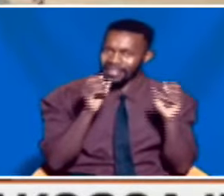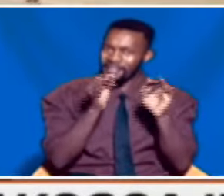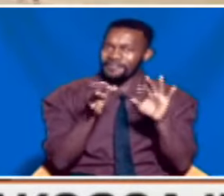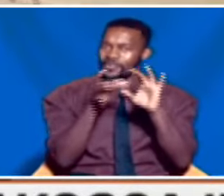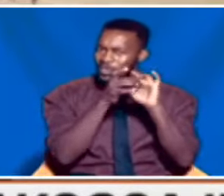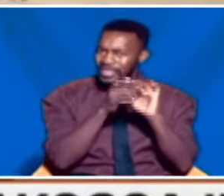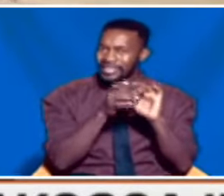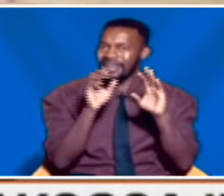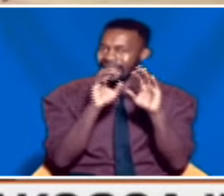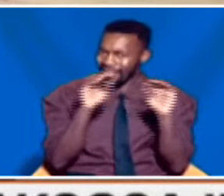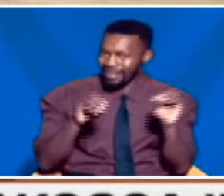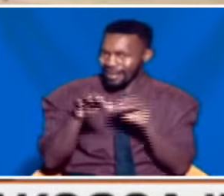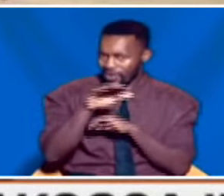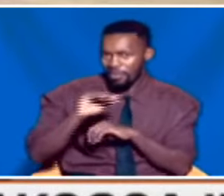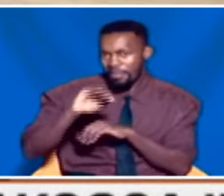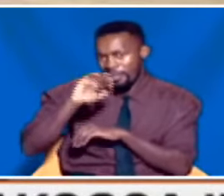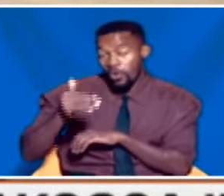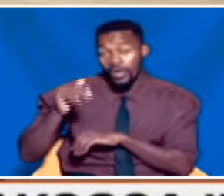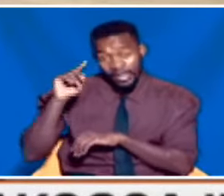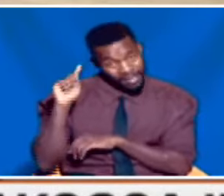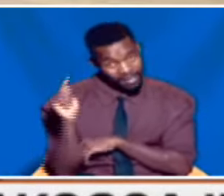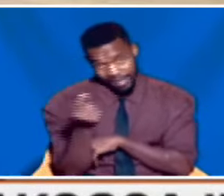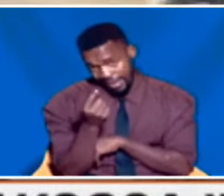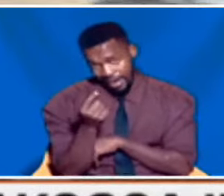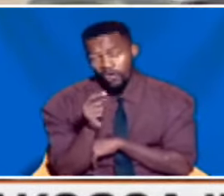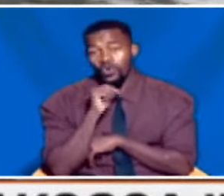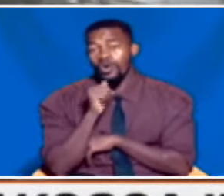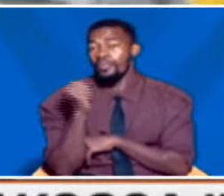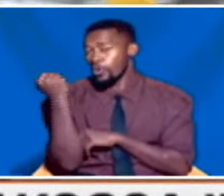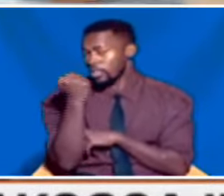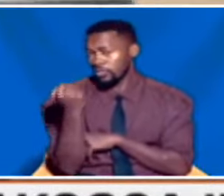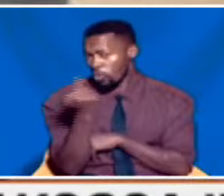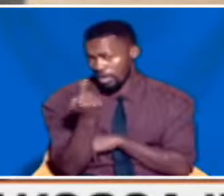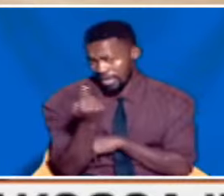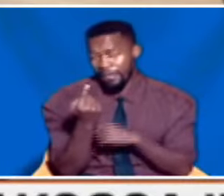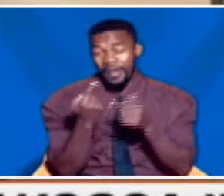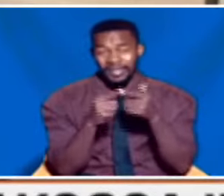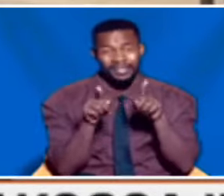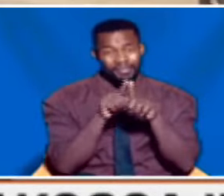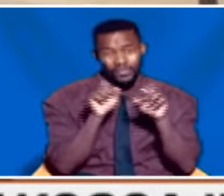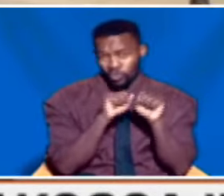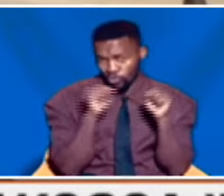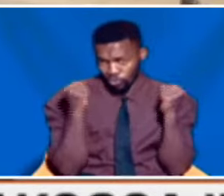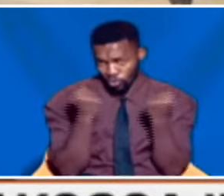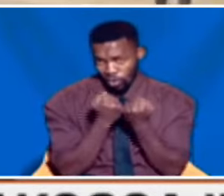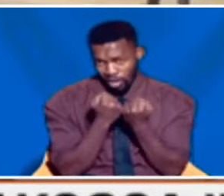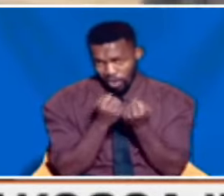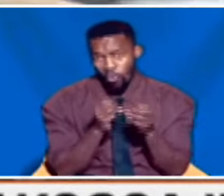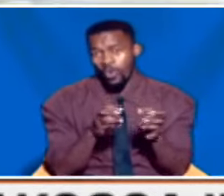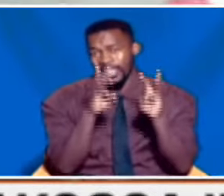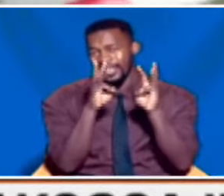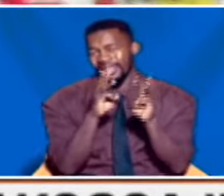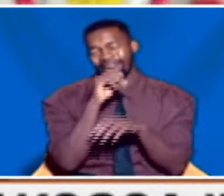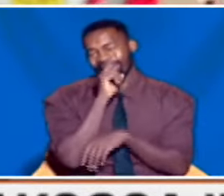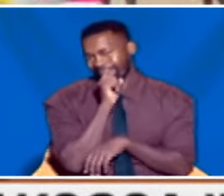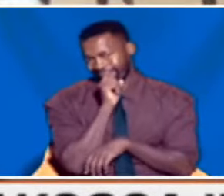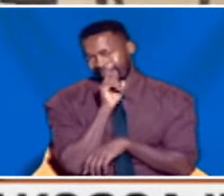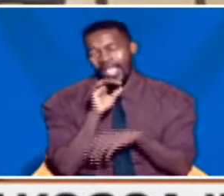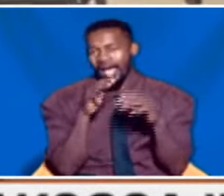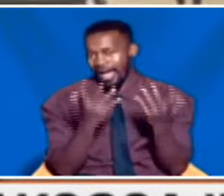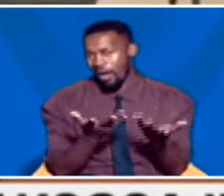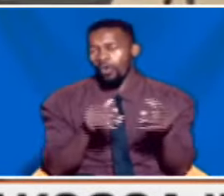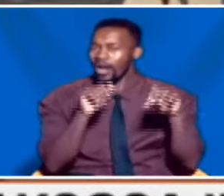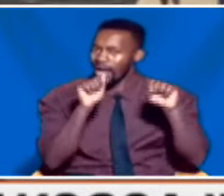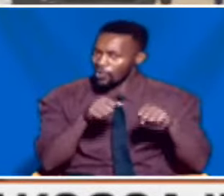people within Mount Kenya region, not only politically, but equally socially, I wonder how possible will it be to have